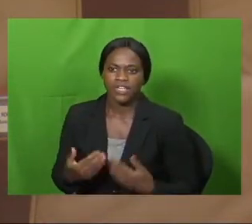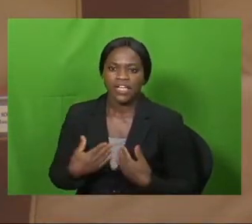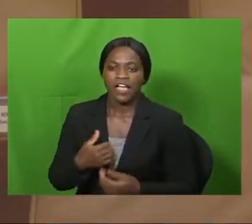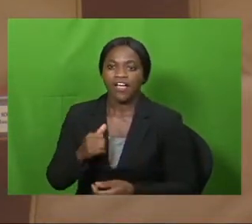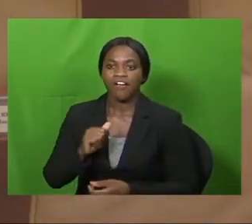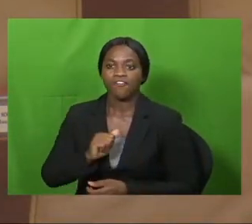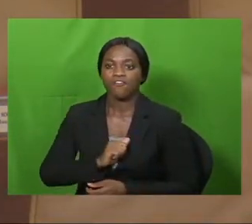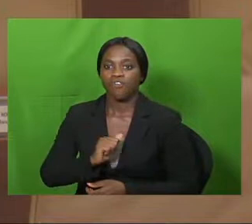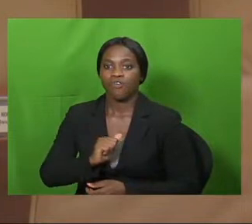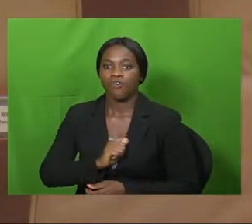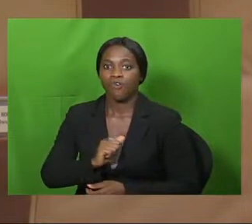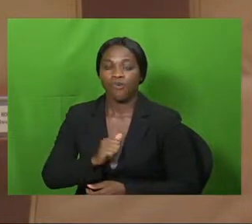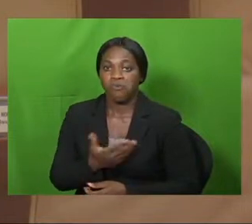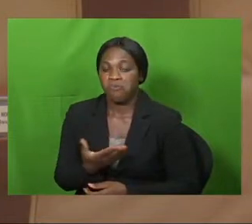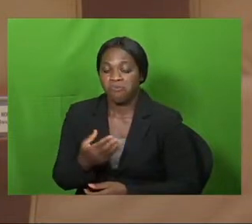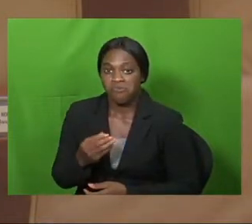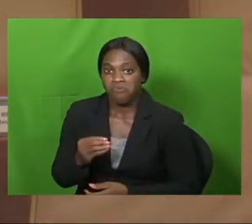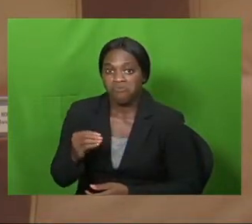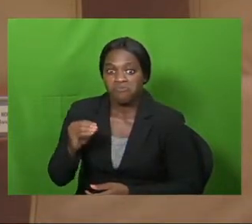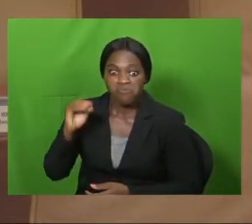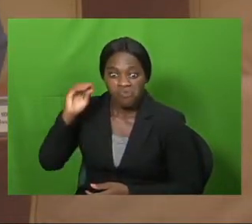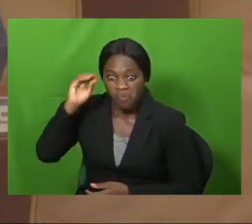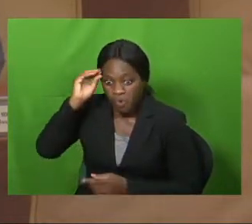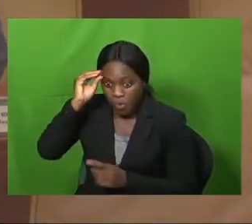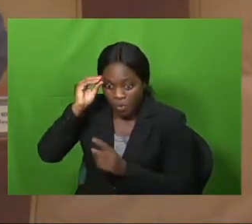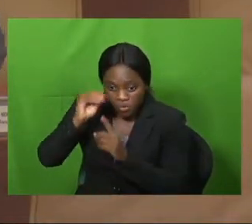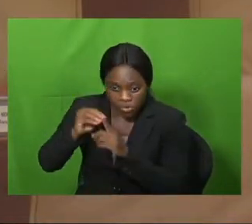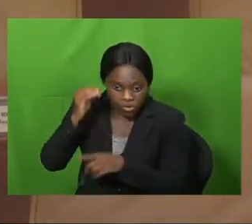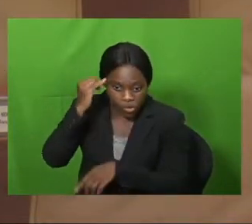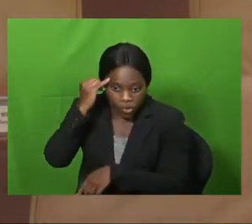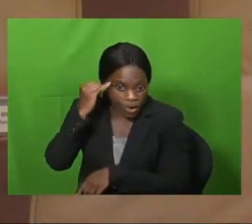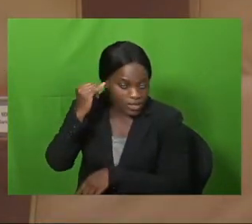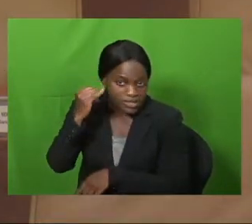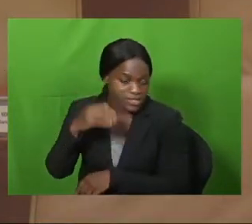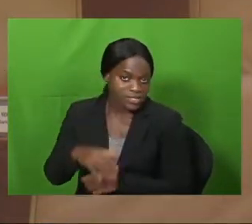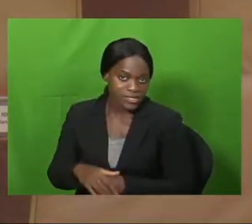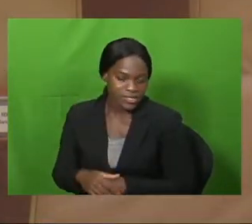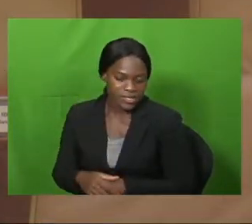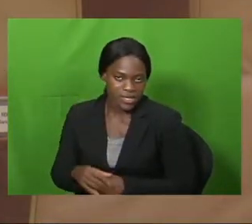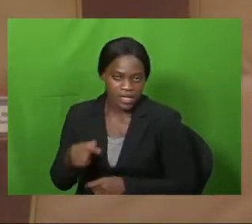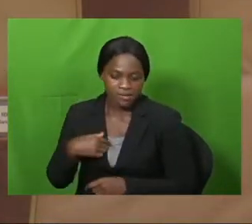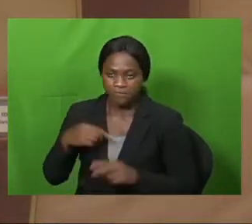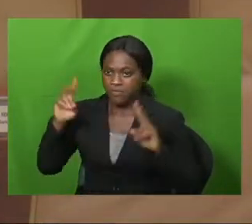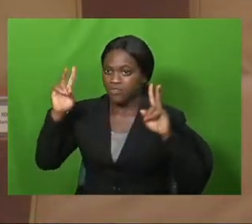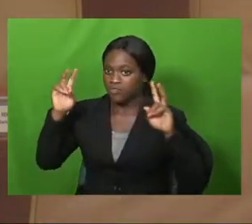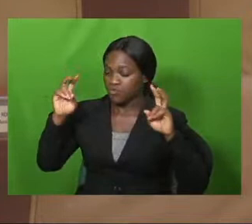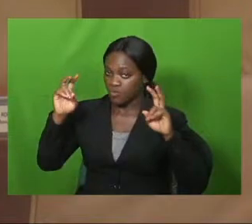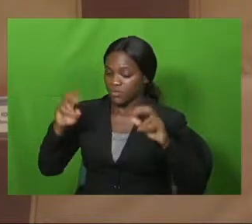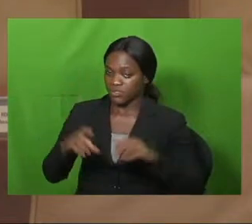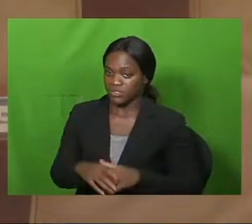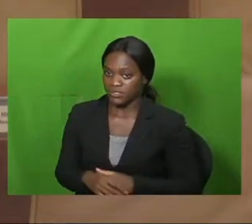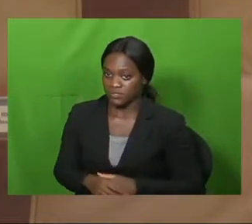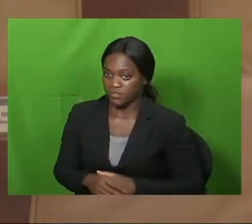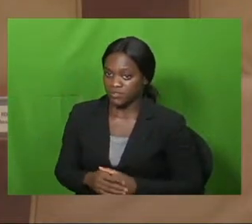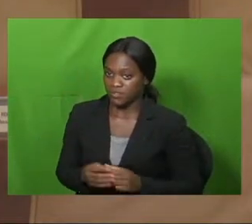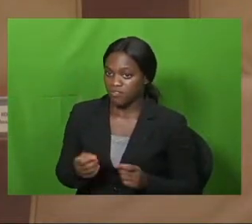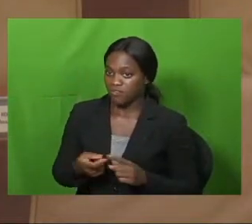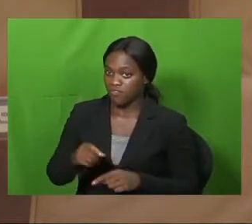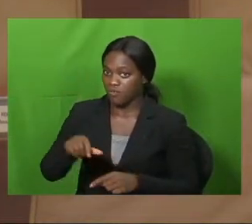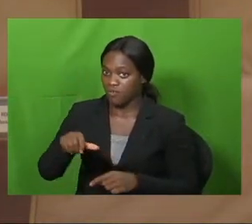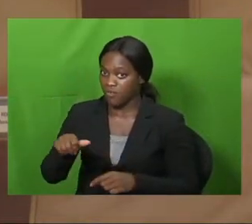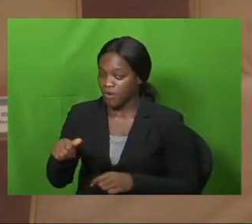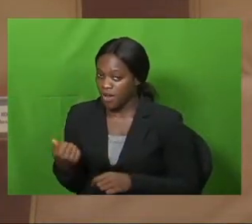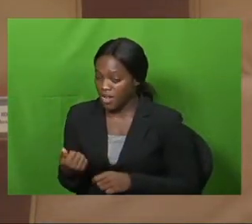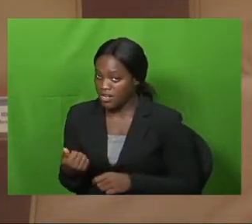of opinion. Mr. Speaker, I quote from another